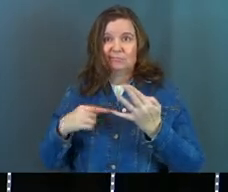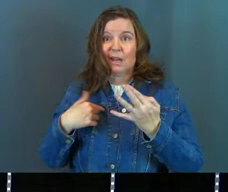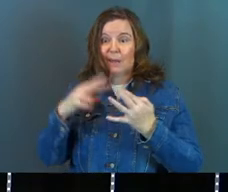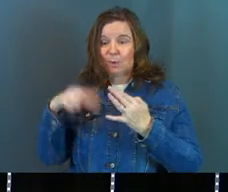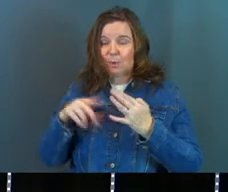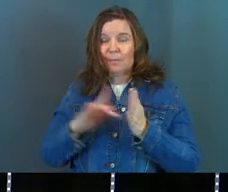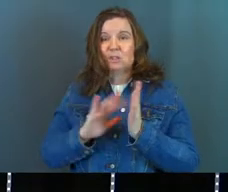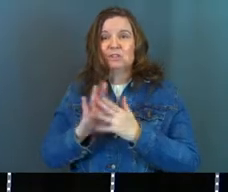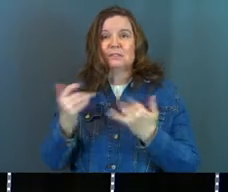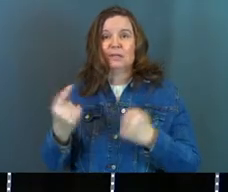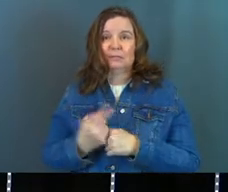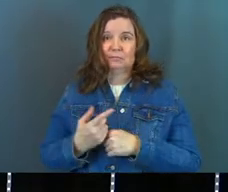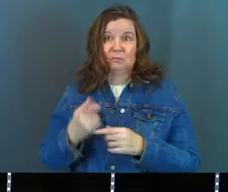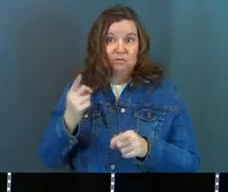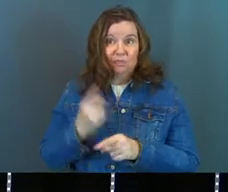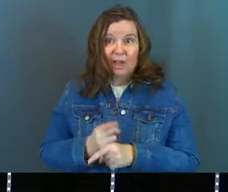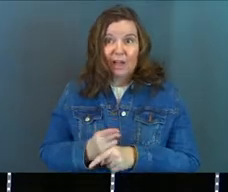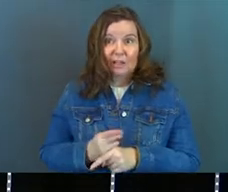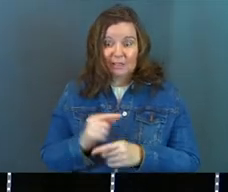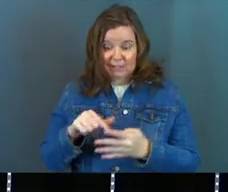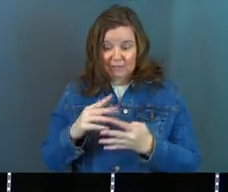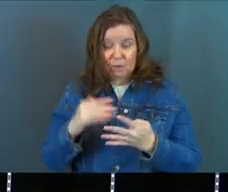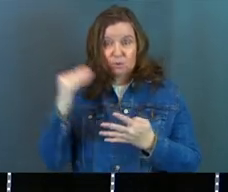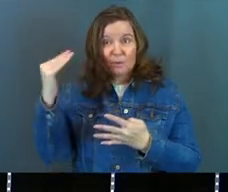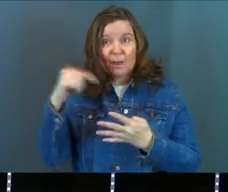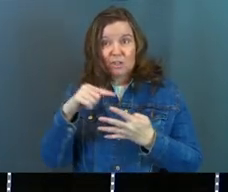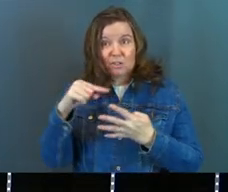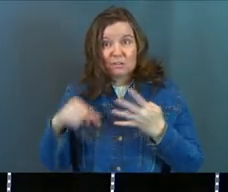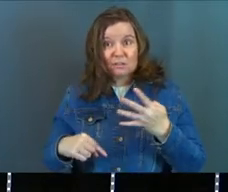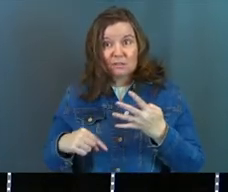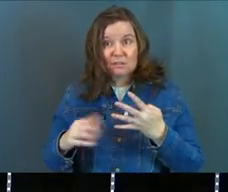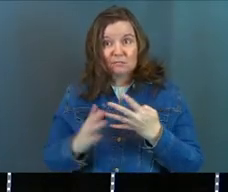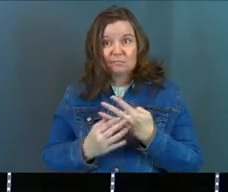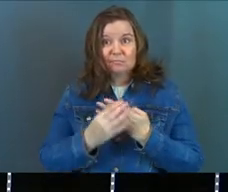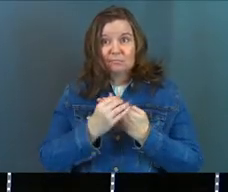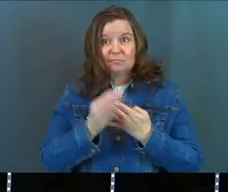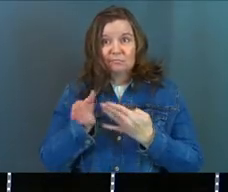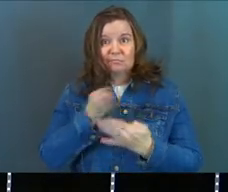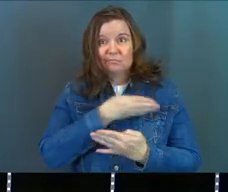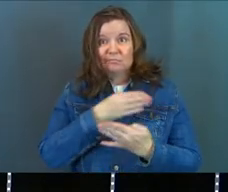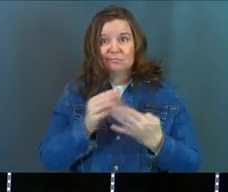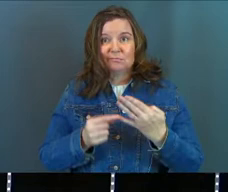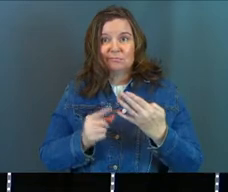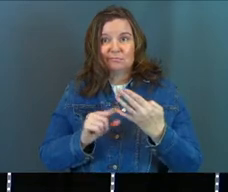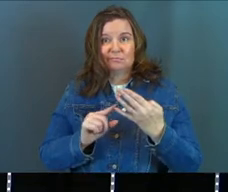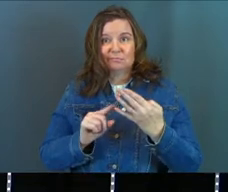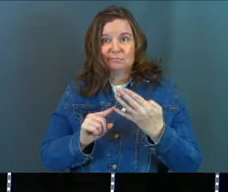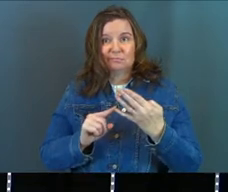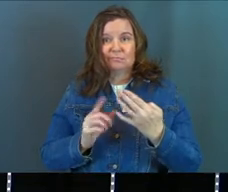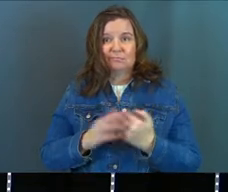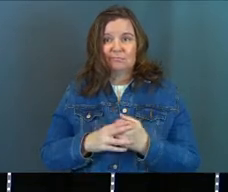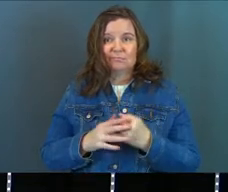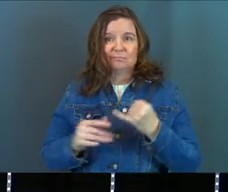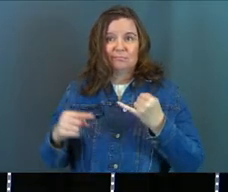about Jesus. Right? Just do that. And keep tracking with us. Do one chapter a